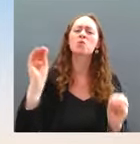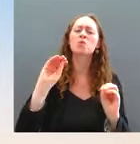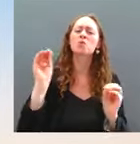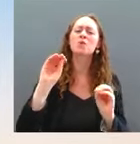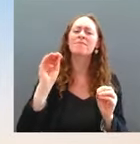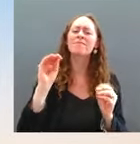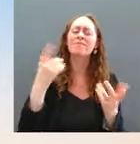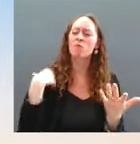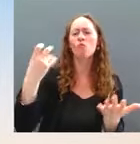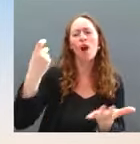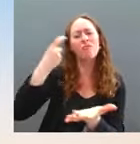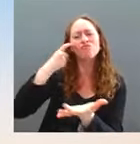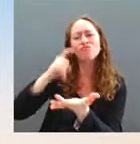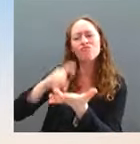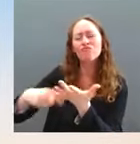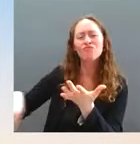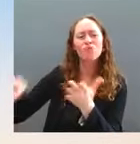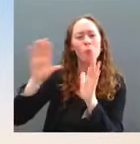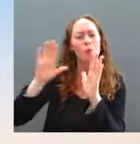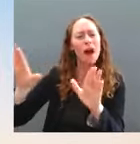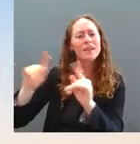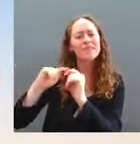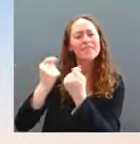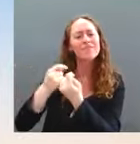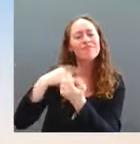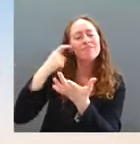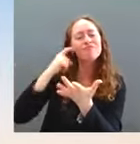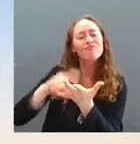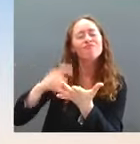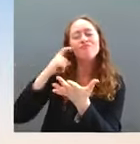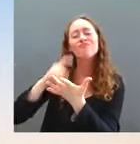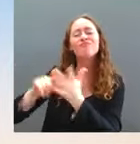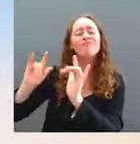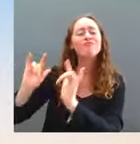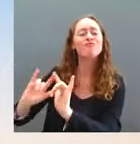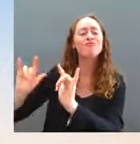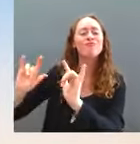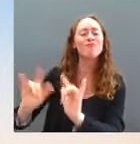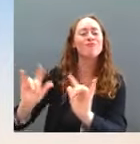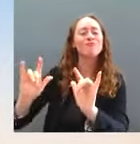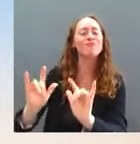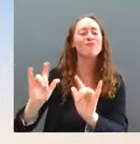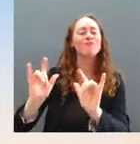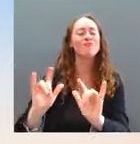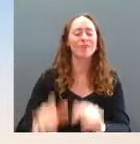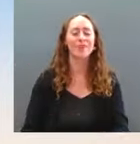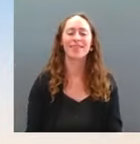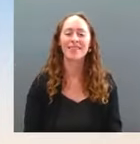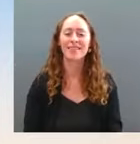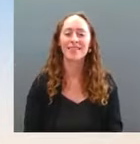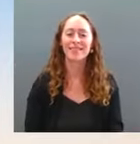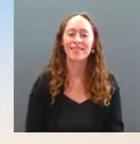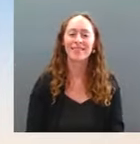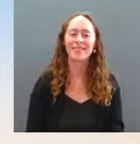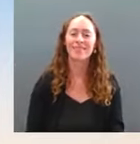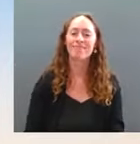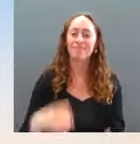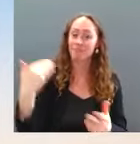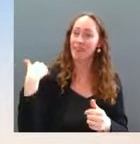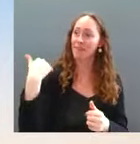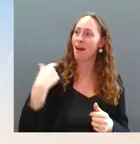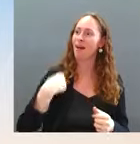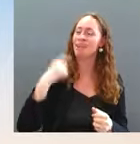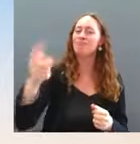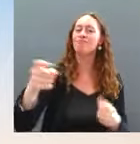past before. I've presented them with sashes to wear, all sorts of embarrassing things, and I